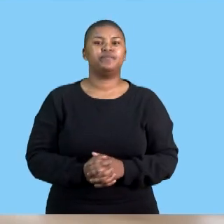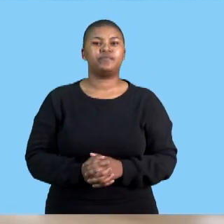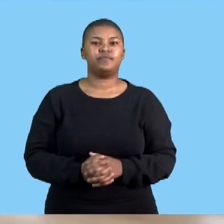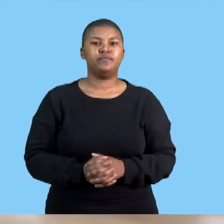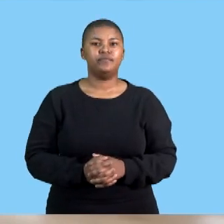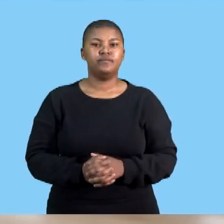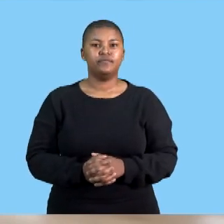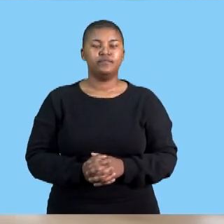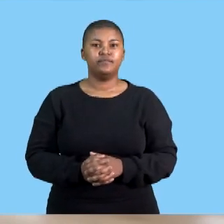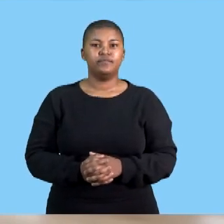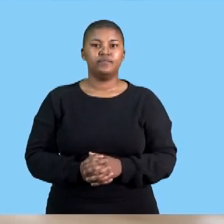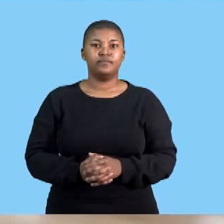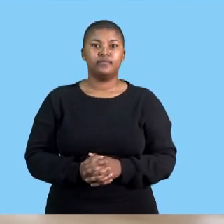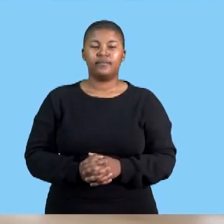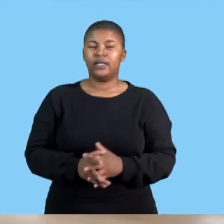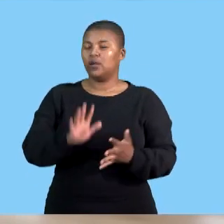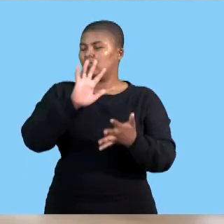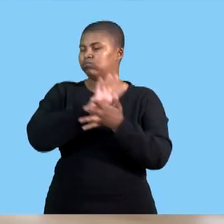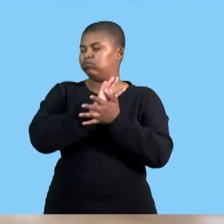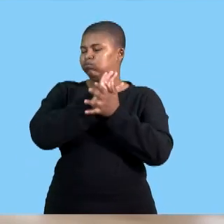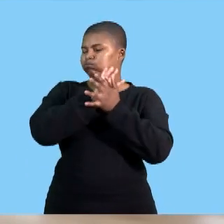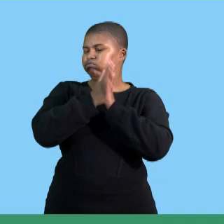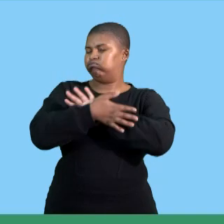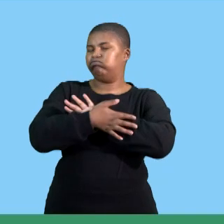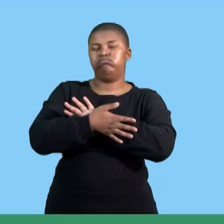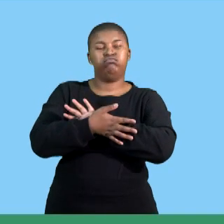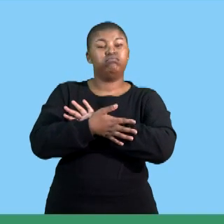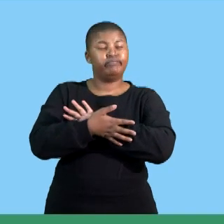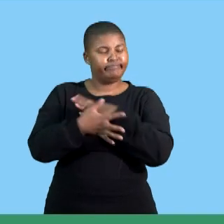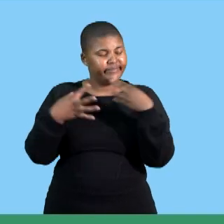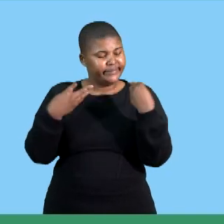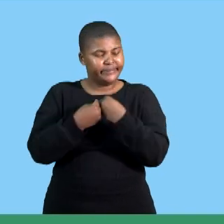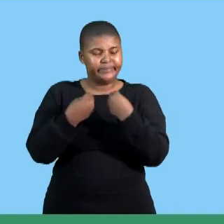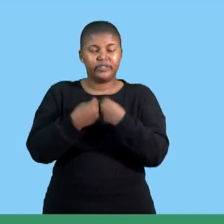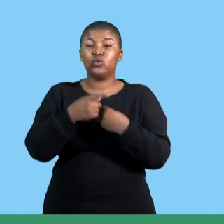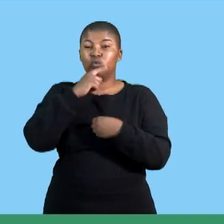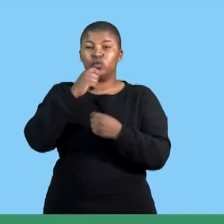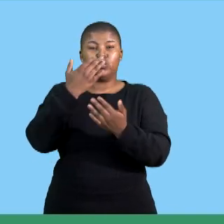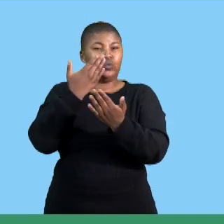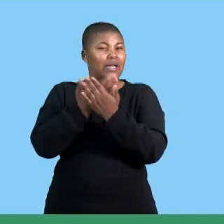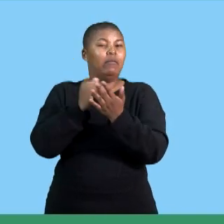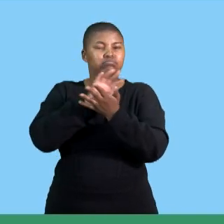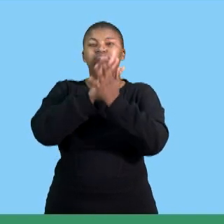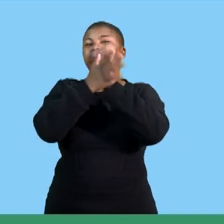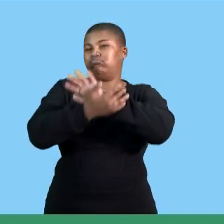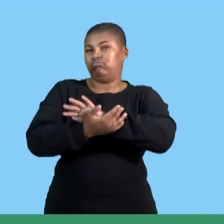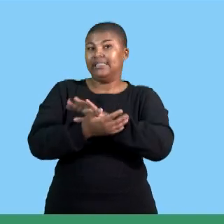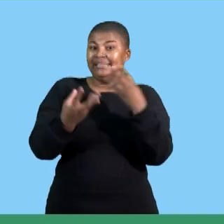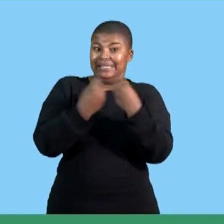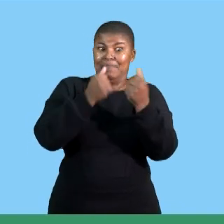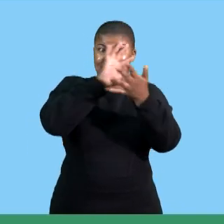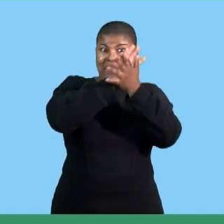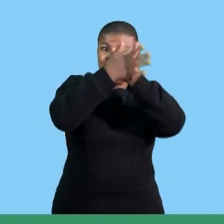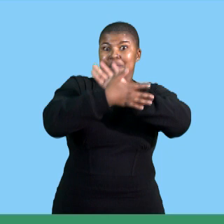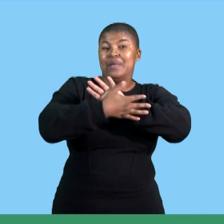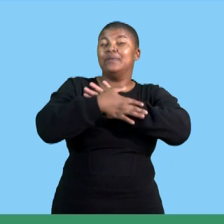It is a potentially disastrous series of events that may occur. So if something is